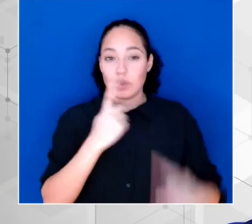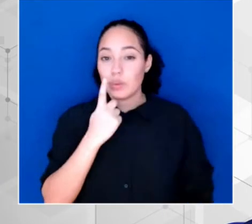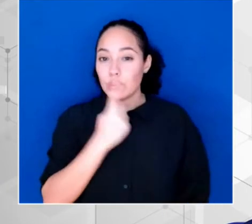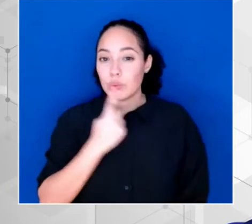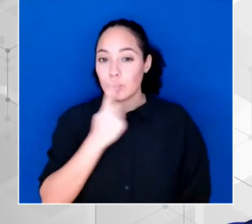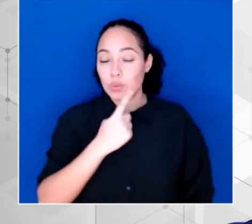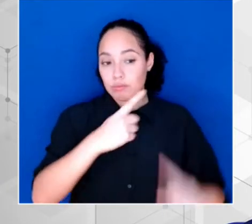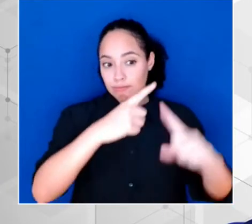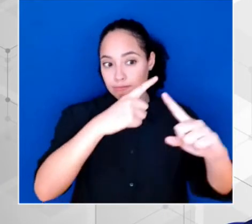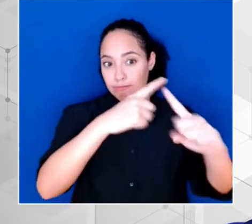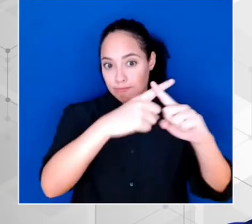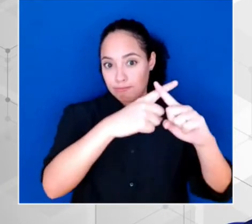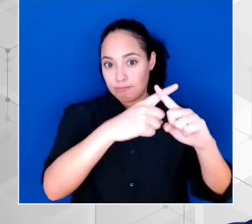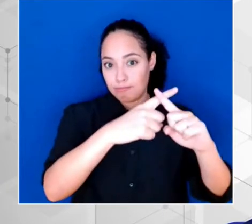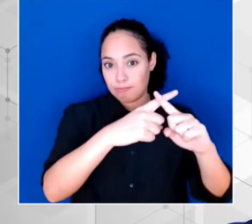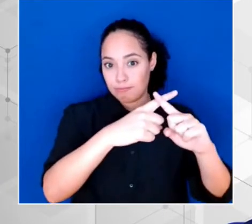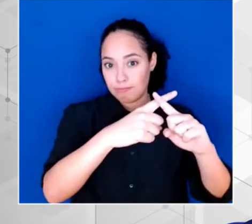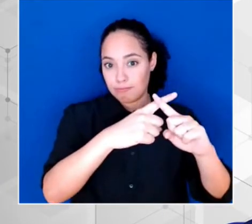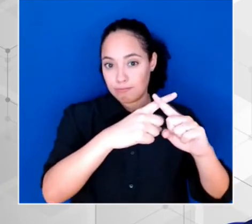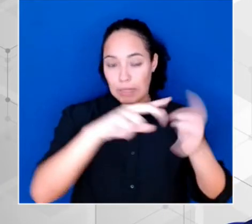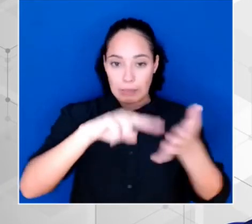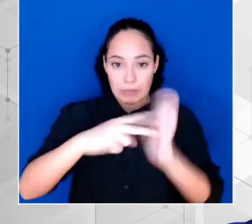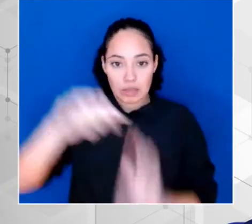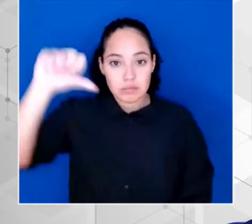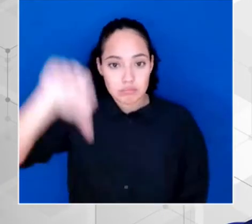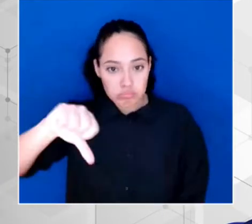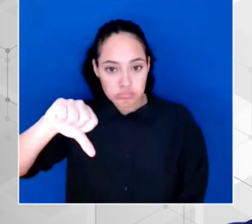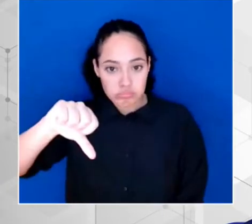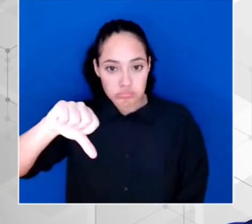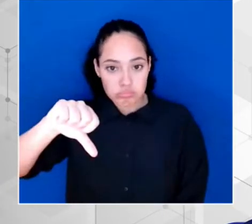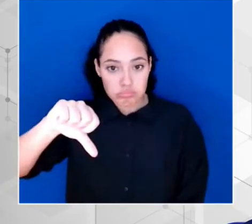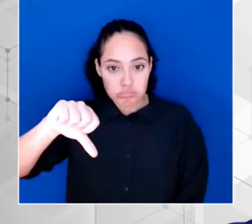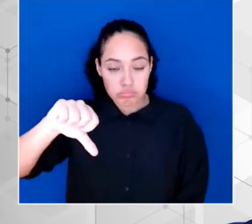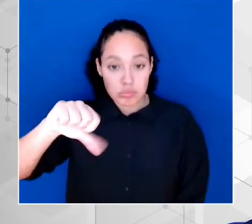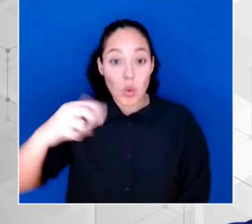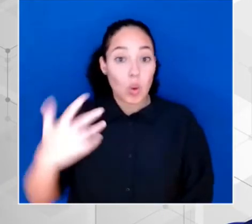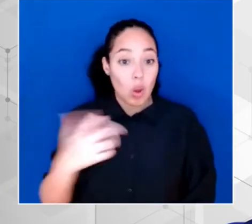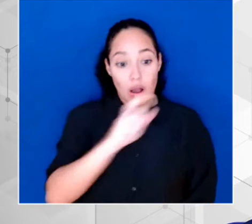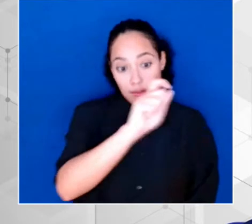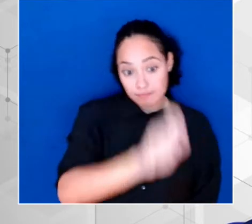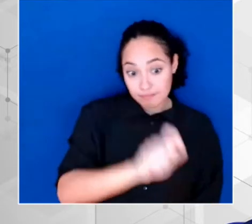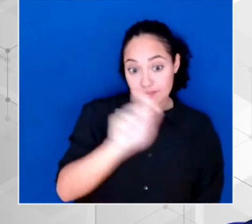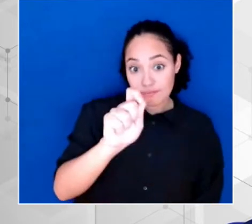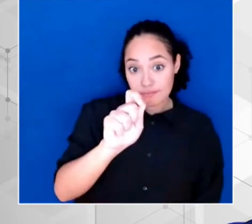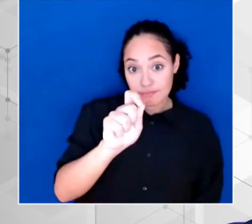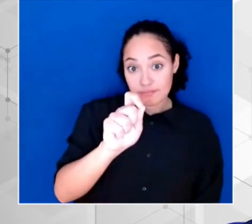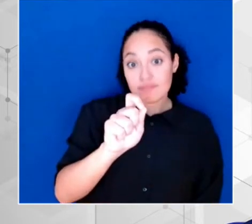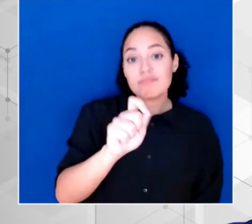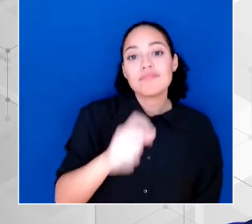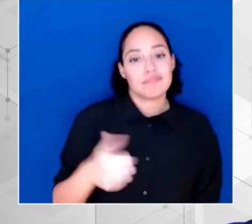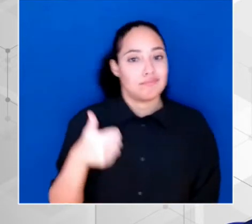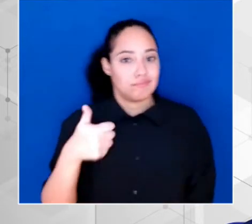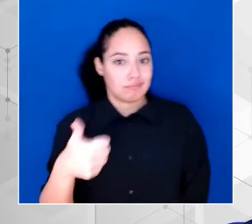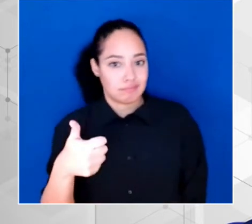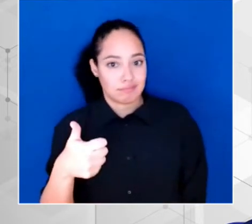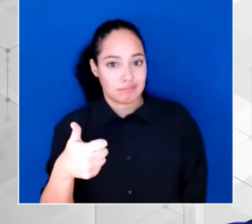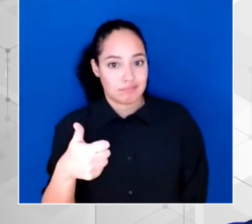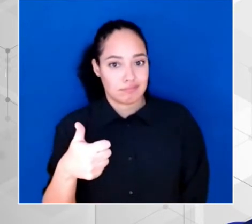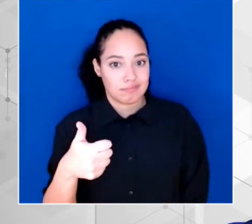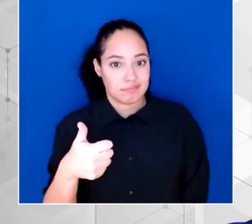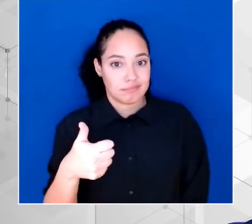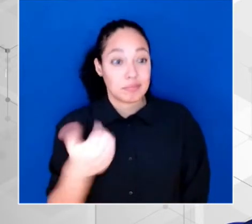green check if the tests are good. You can see that all are red except Lighthouse, and this is